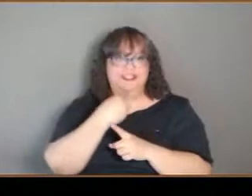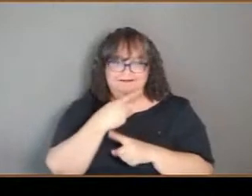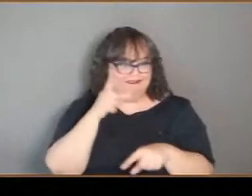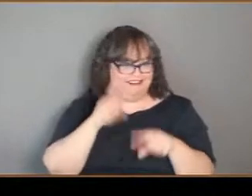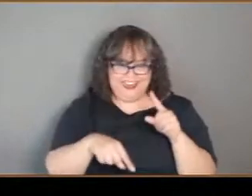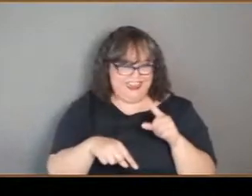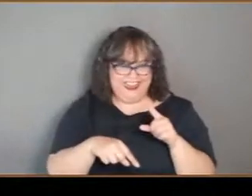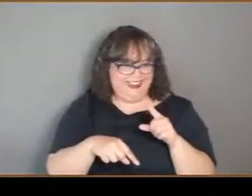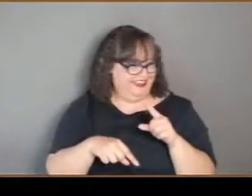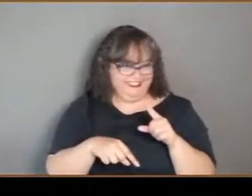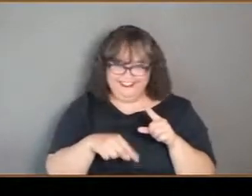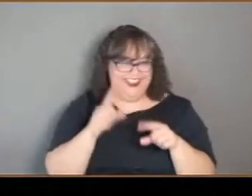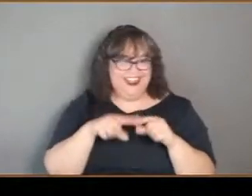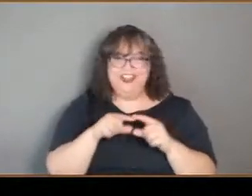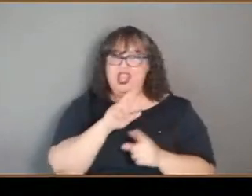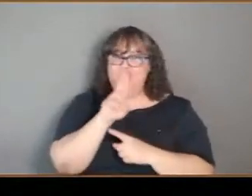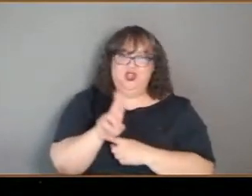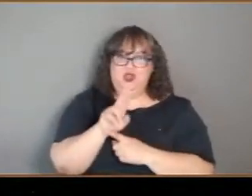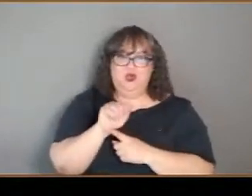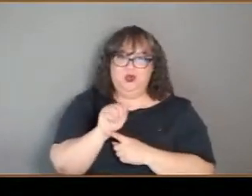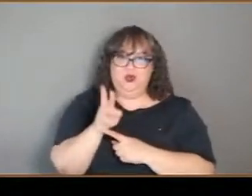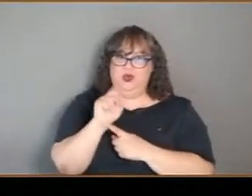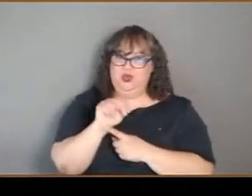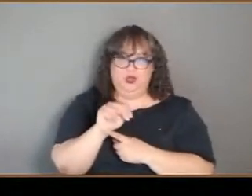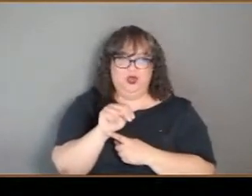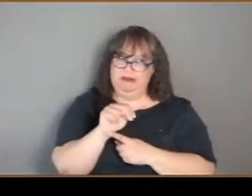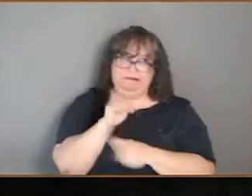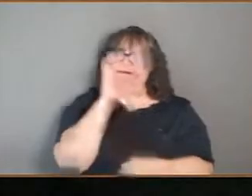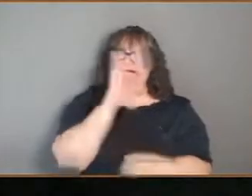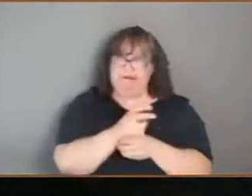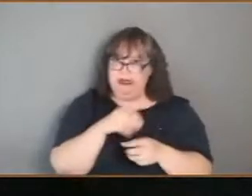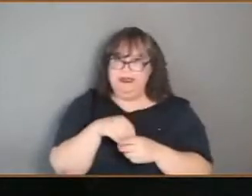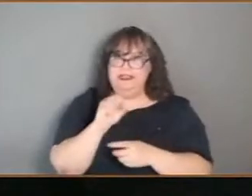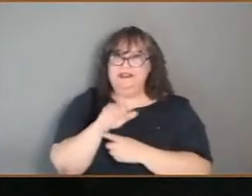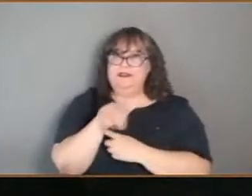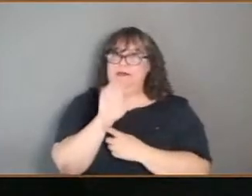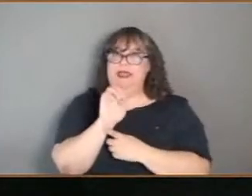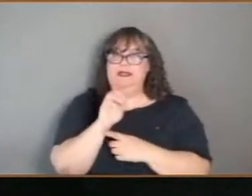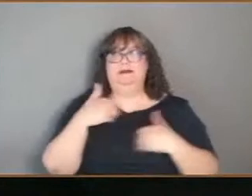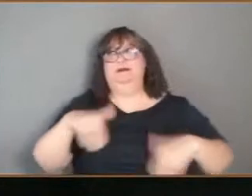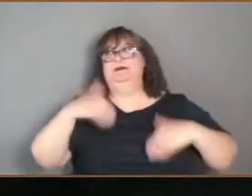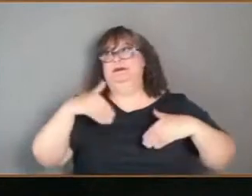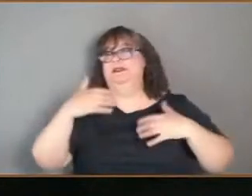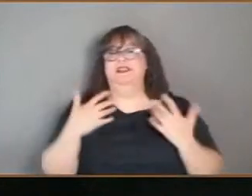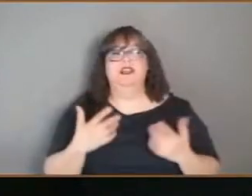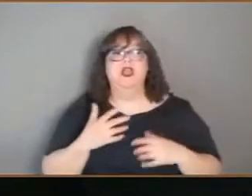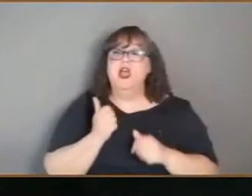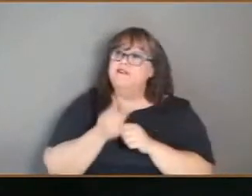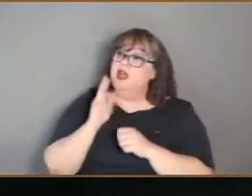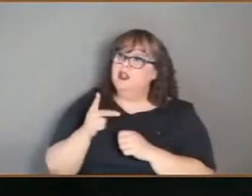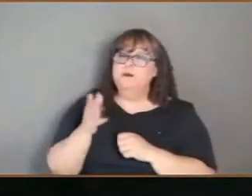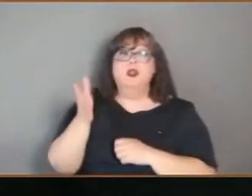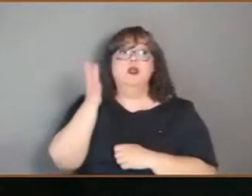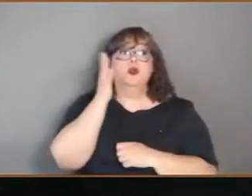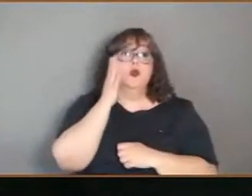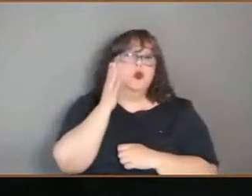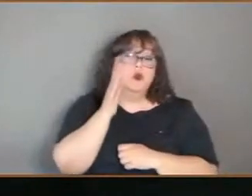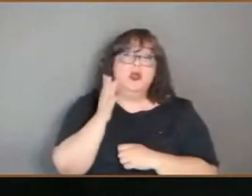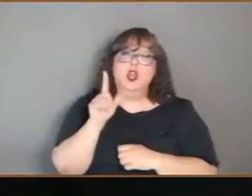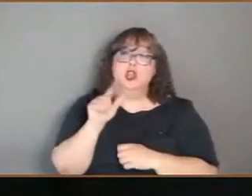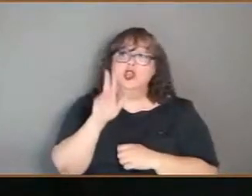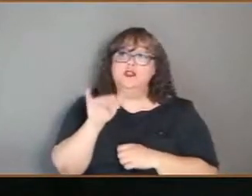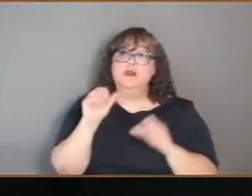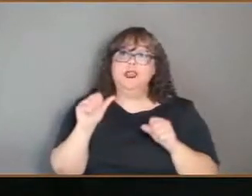easy in space? No, a lot of planning required for that. And actually, a follow-up to that, will Lucy be able to adjust to different